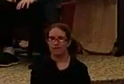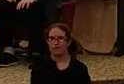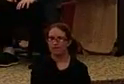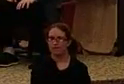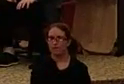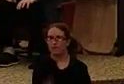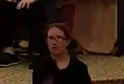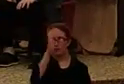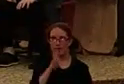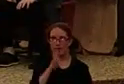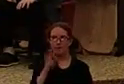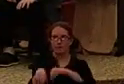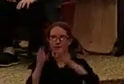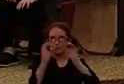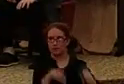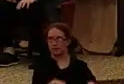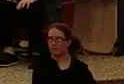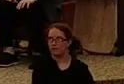And God will do it.